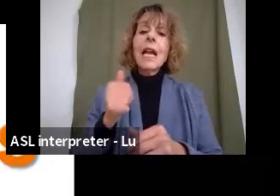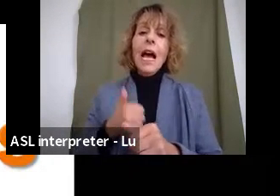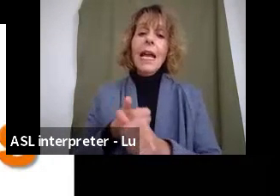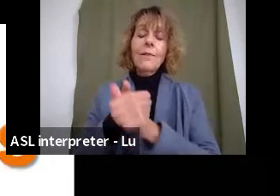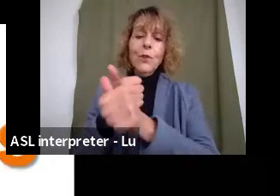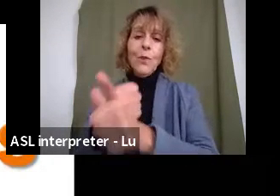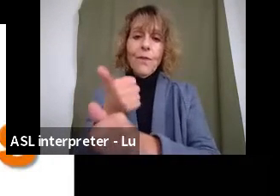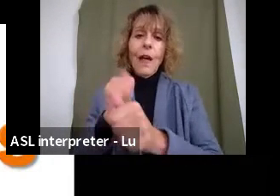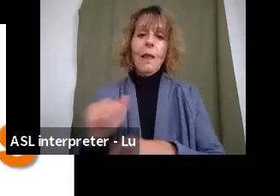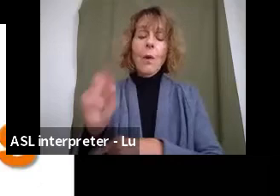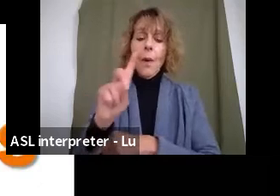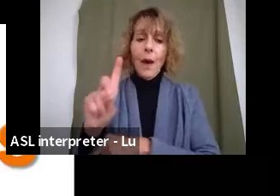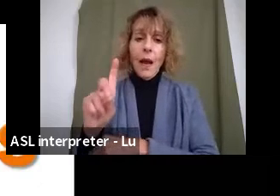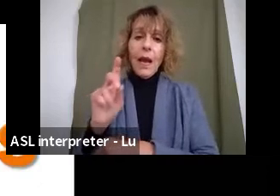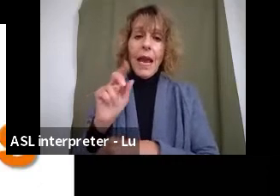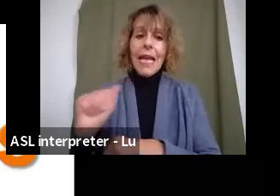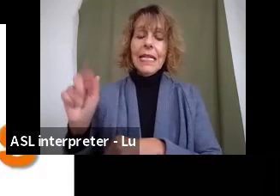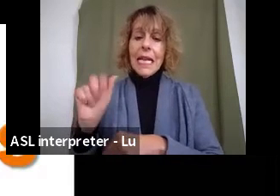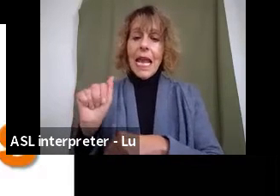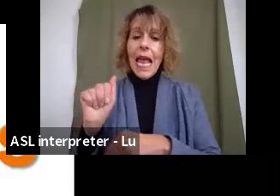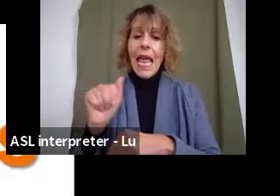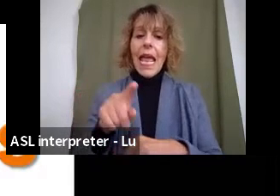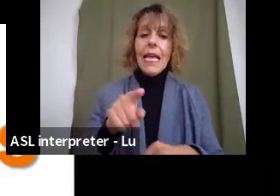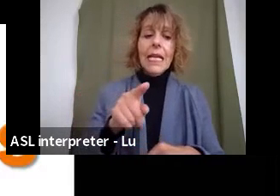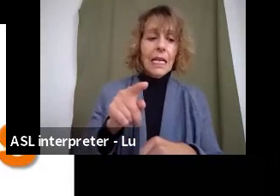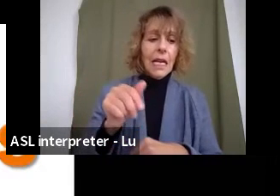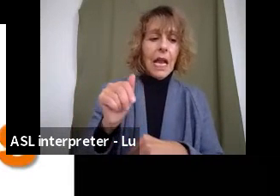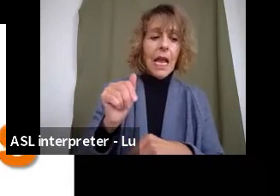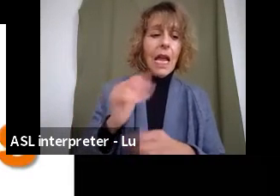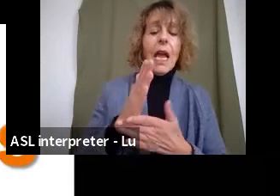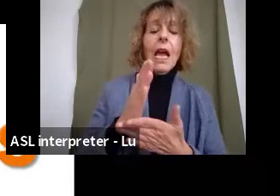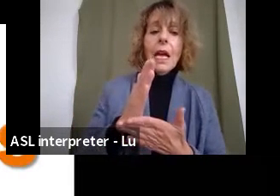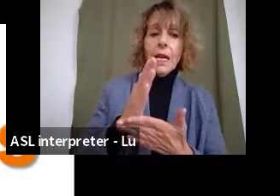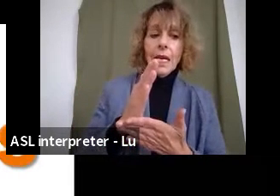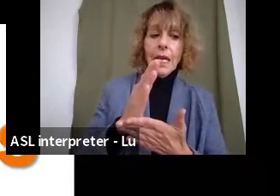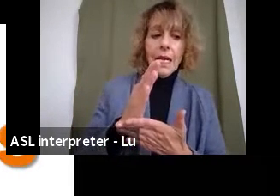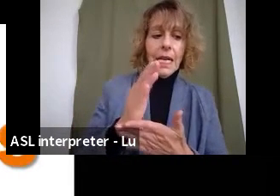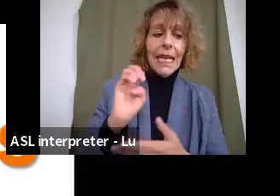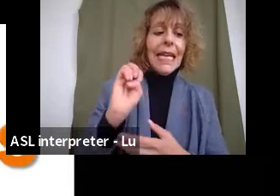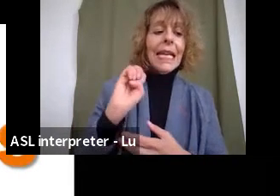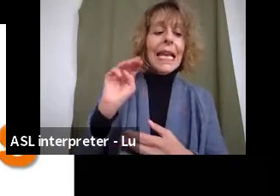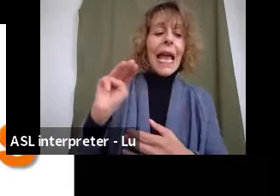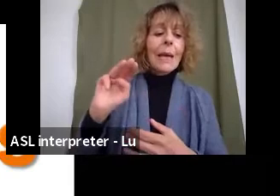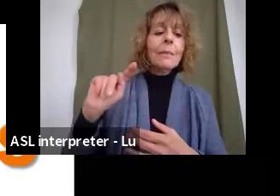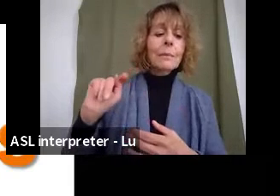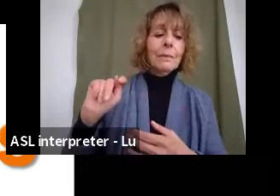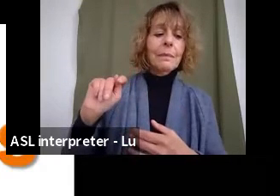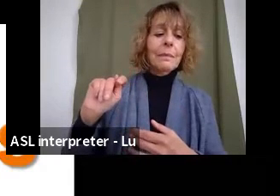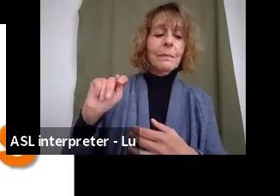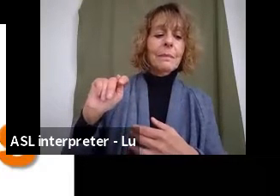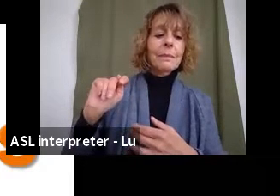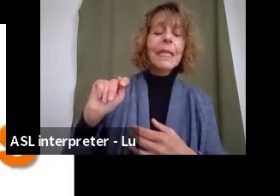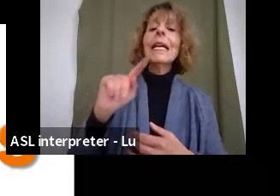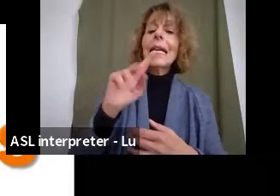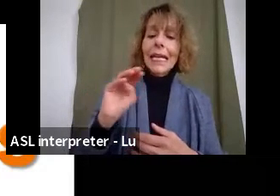and modifications we have offered, such as virtual visits, if a physical exam is not required. They instead insist that they